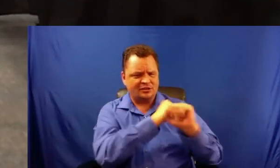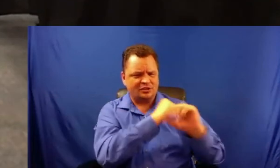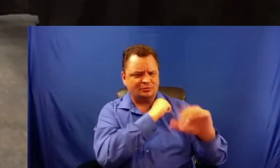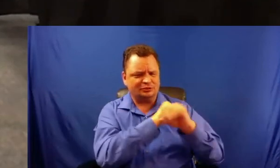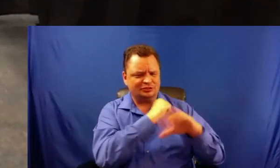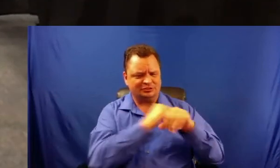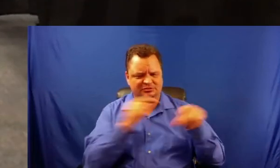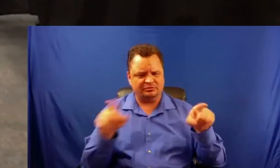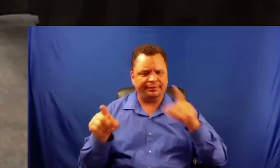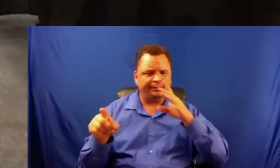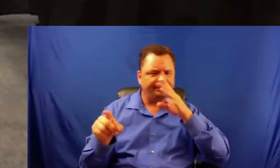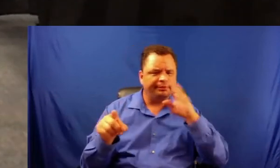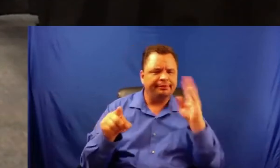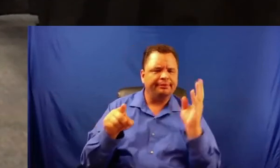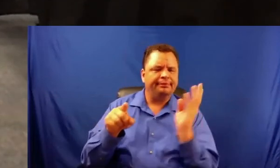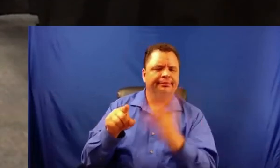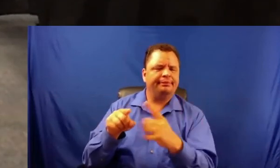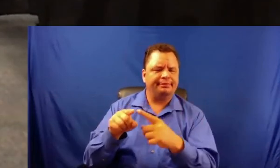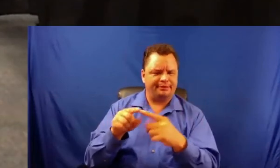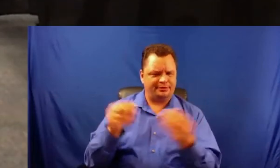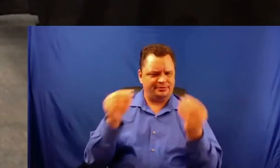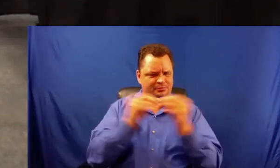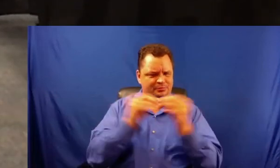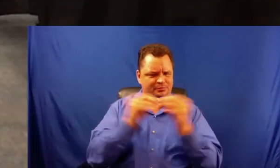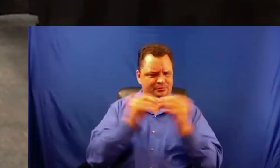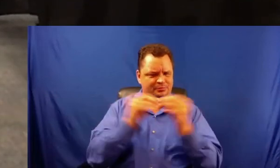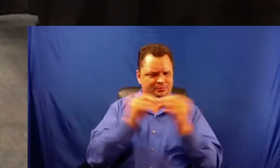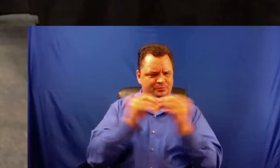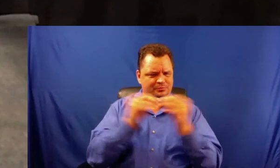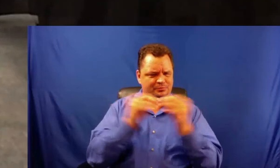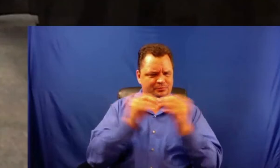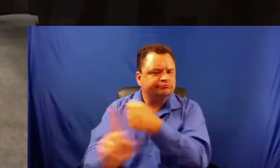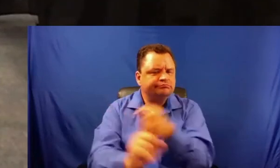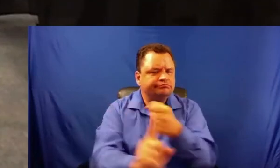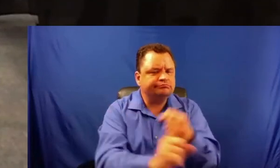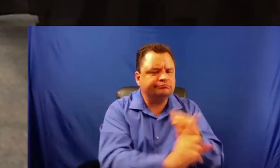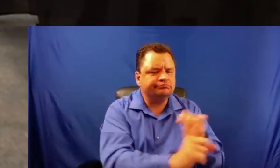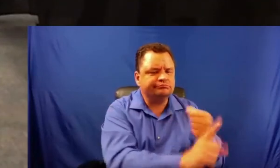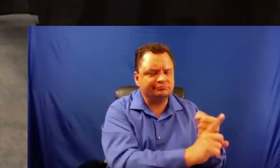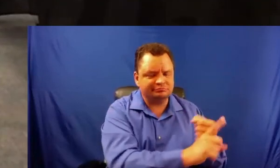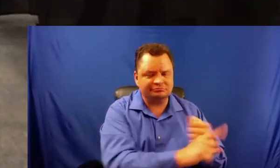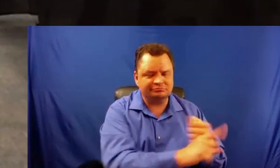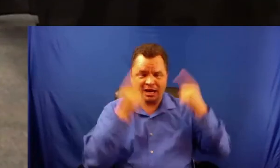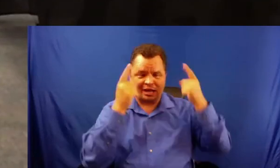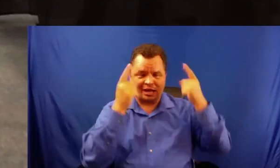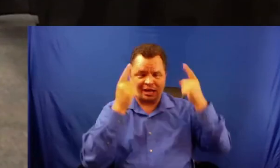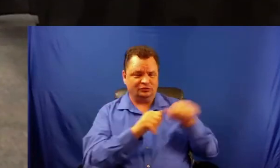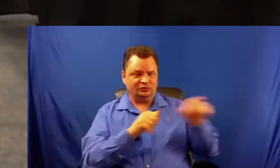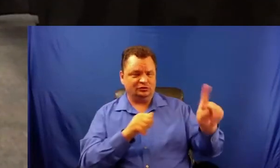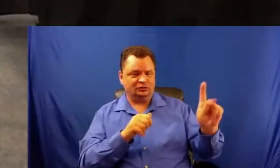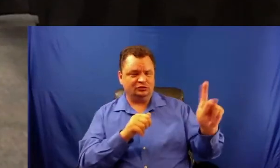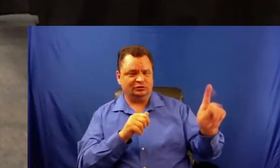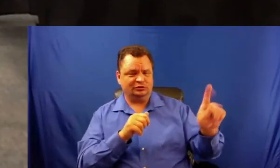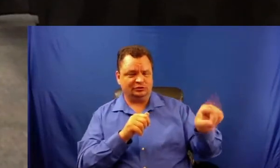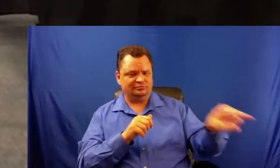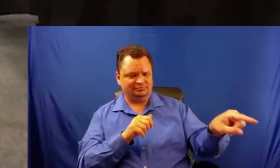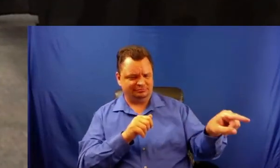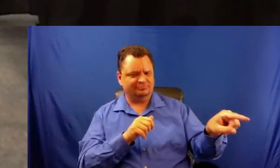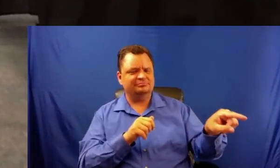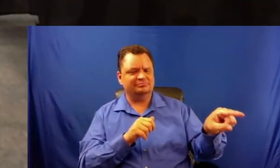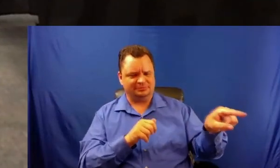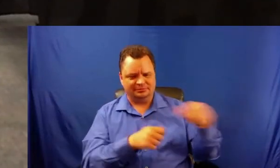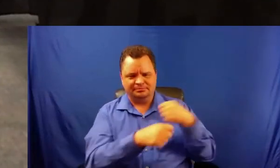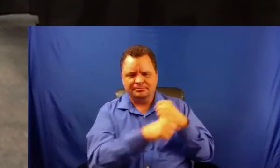their negative impacts. And I also, with Kristen, want the board to remember that it is making recommendations, not